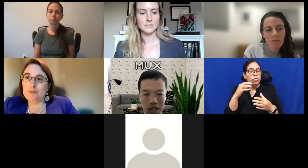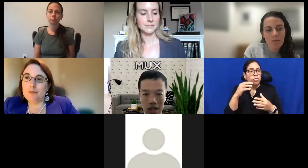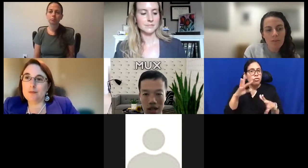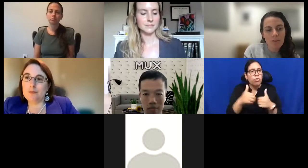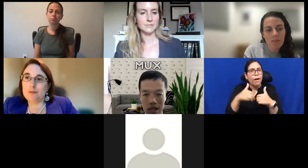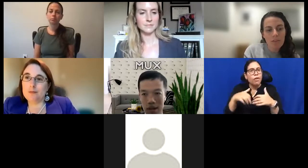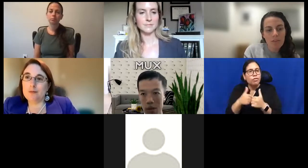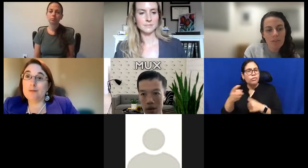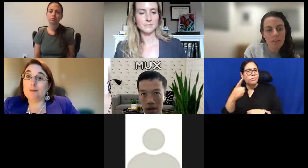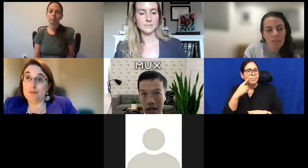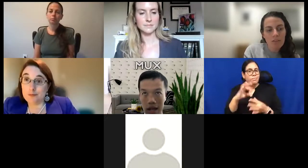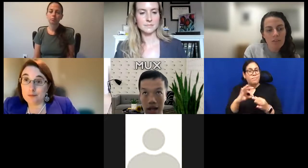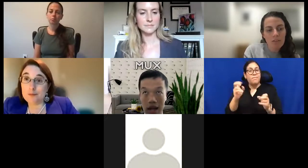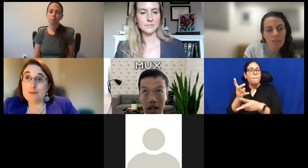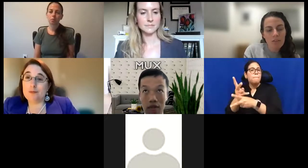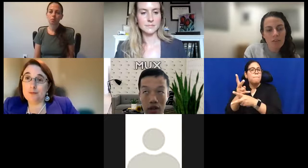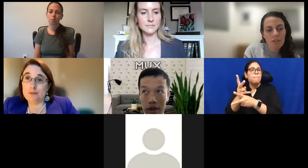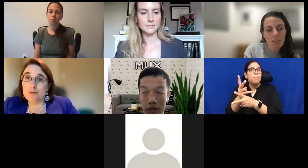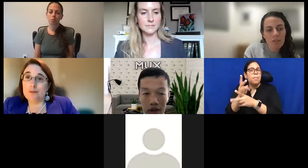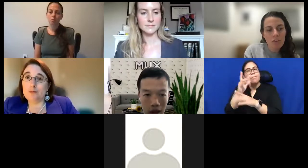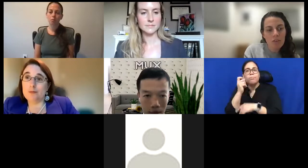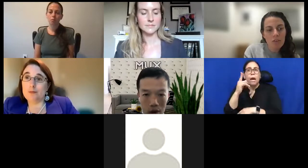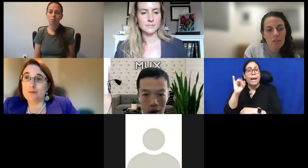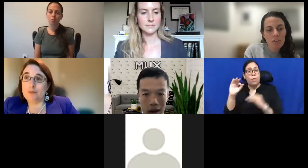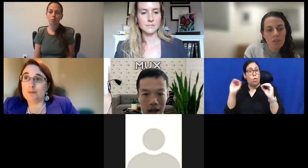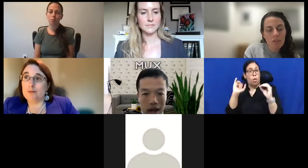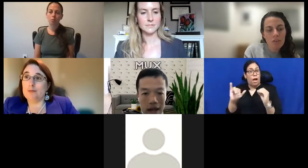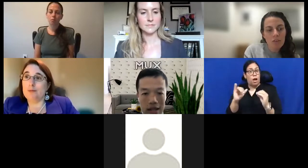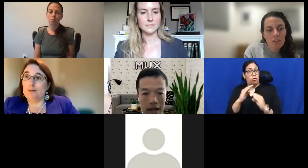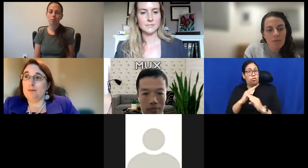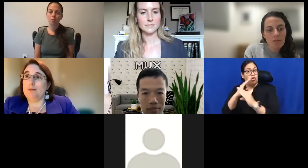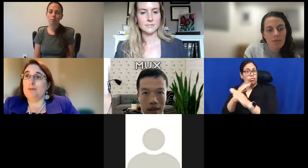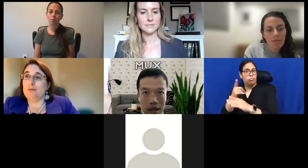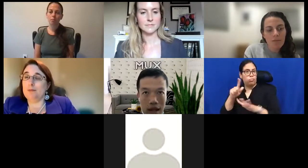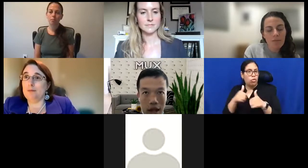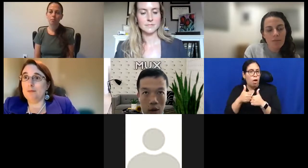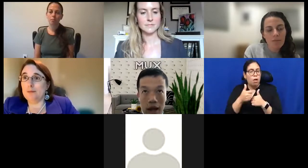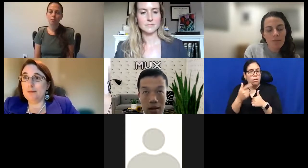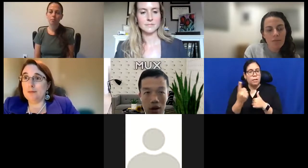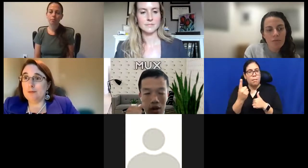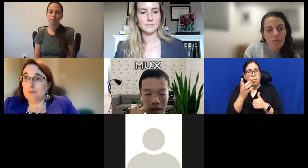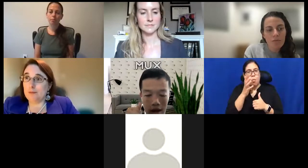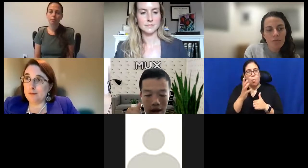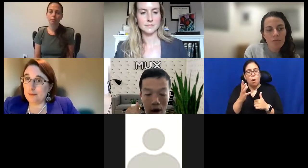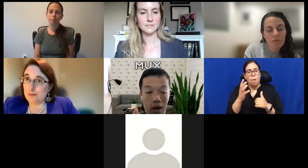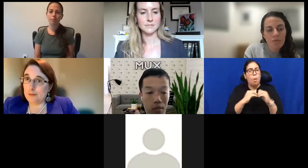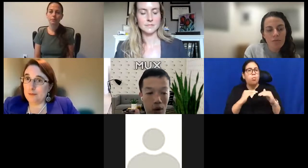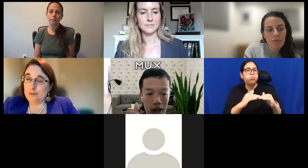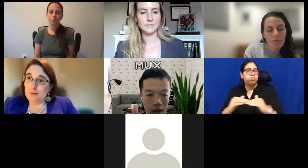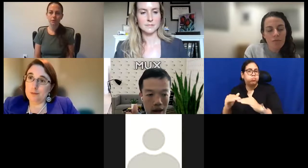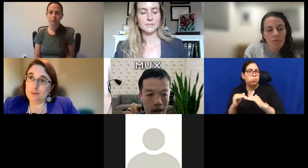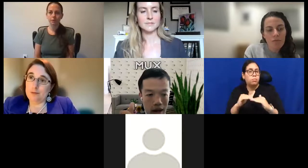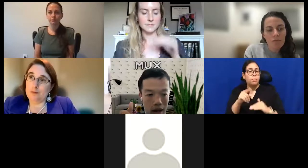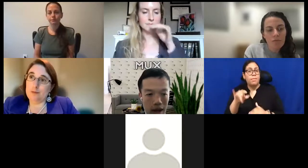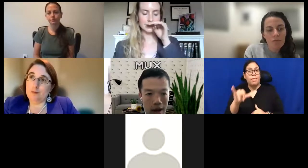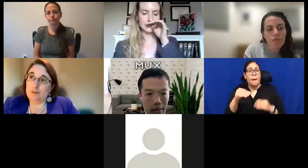those challenges, something that will level the playing field a little bit more is that it would make not only the market